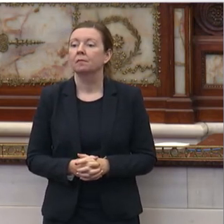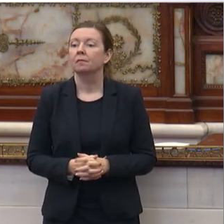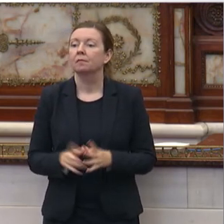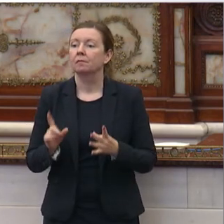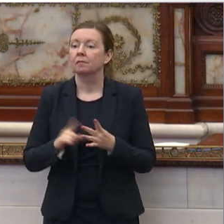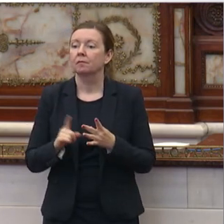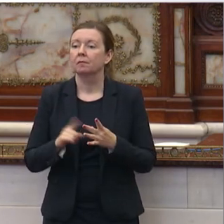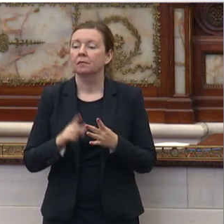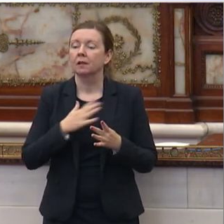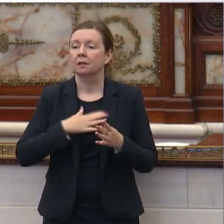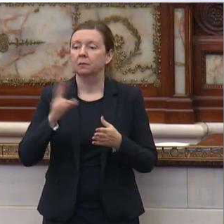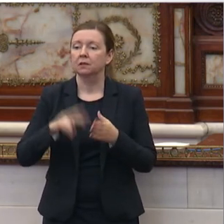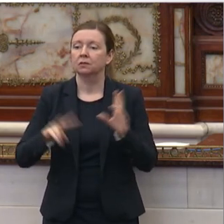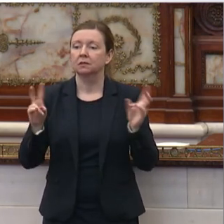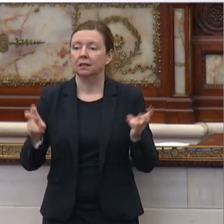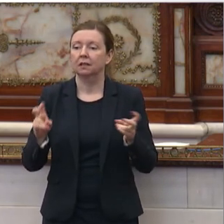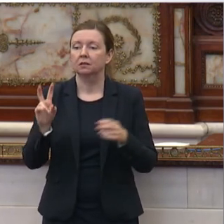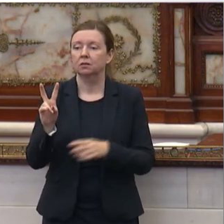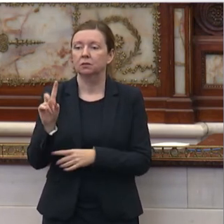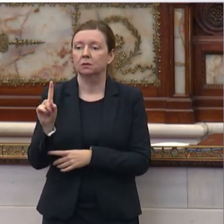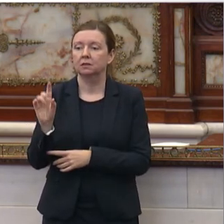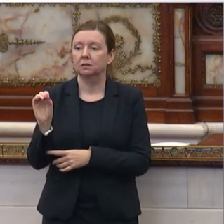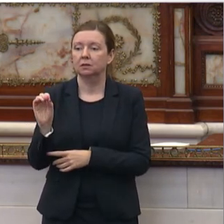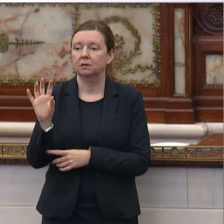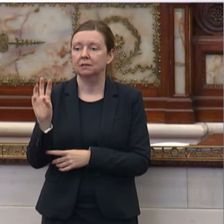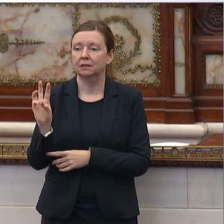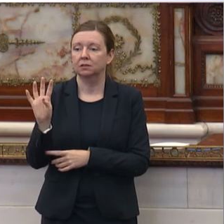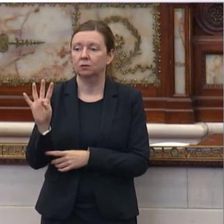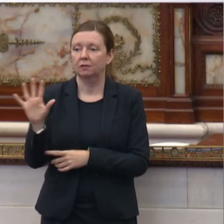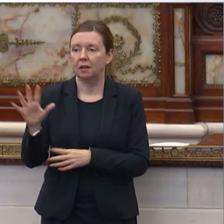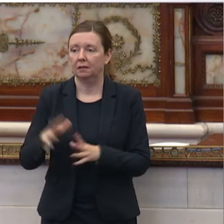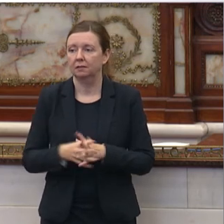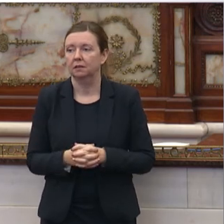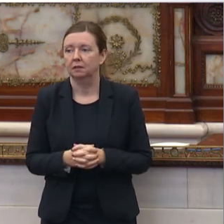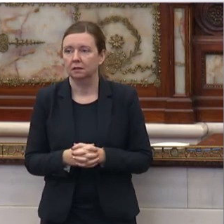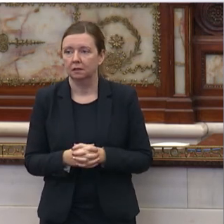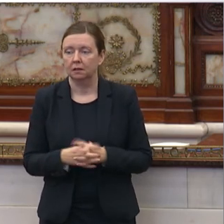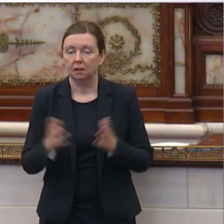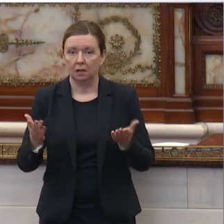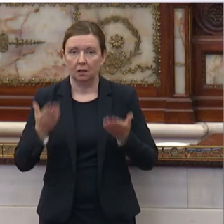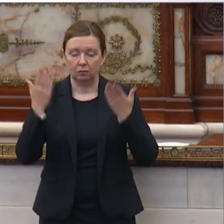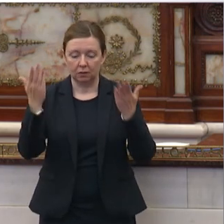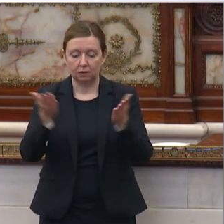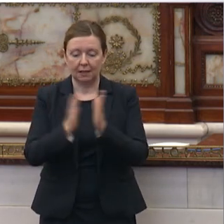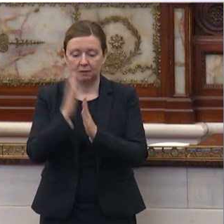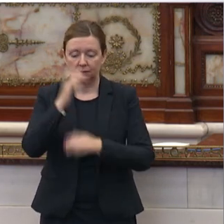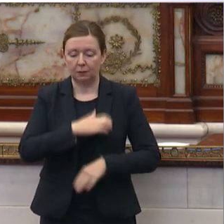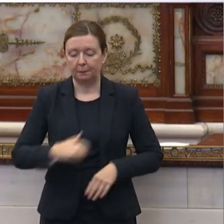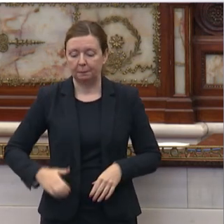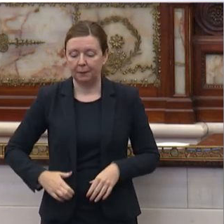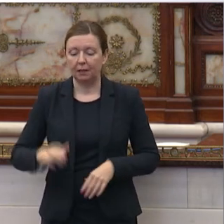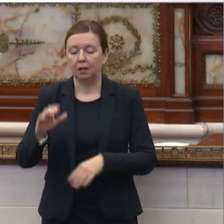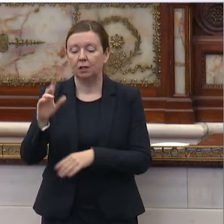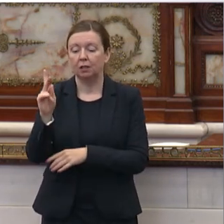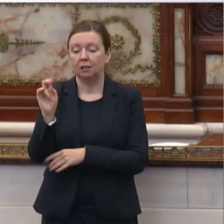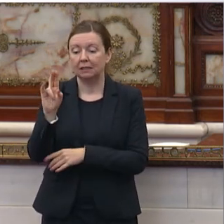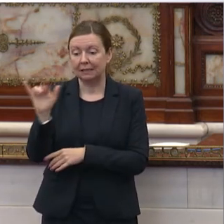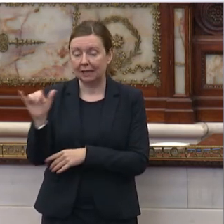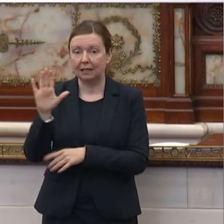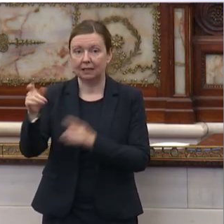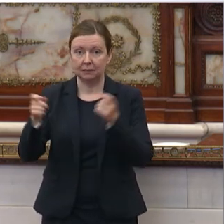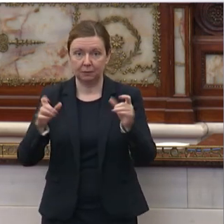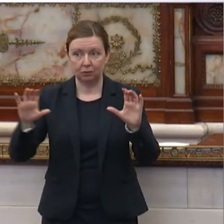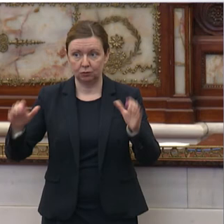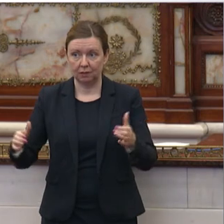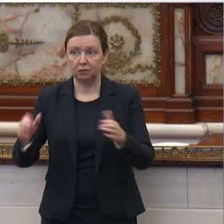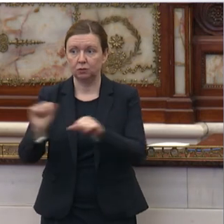Mr. Decker, please read the title of resolution number 210-645. A resolution calling on Mayor James F. Kenney and his administration